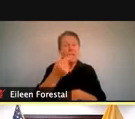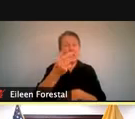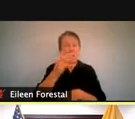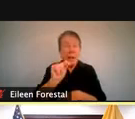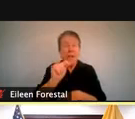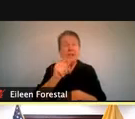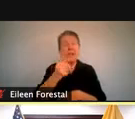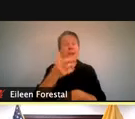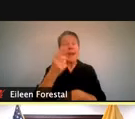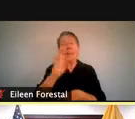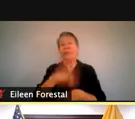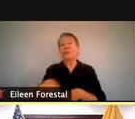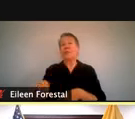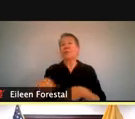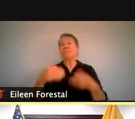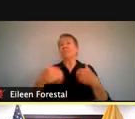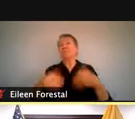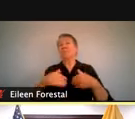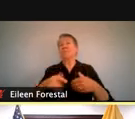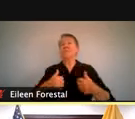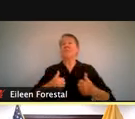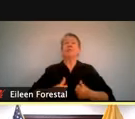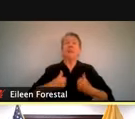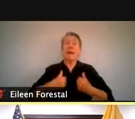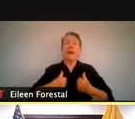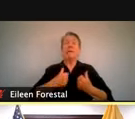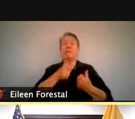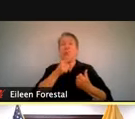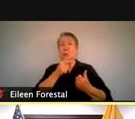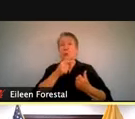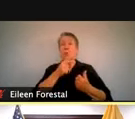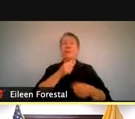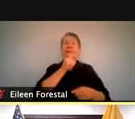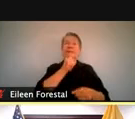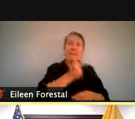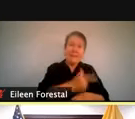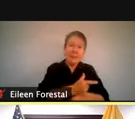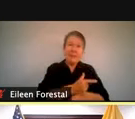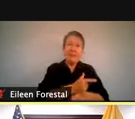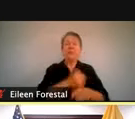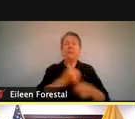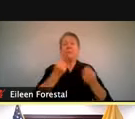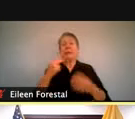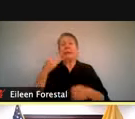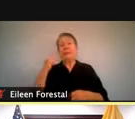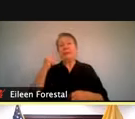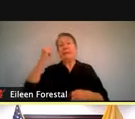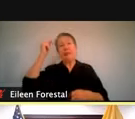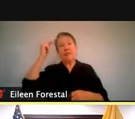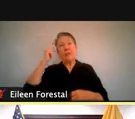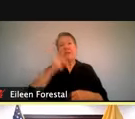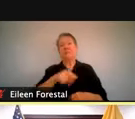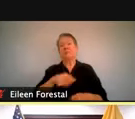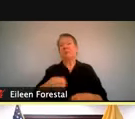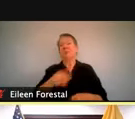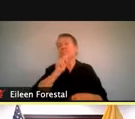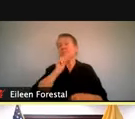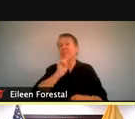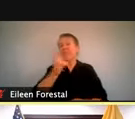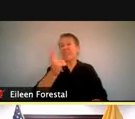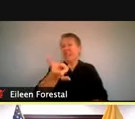her sisters, Edie and Ann, and many nieces and nephews. Issy was 79 years old. We thank